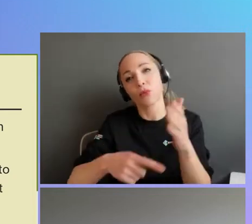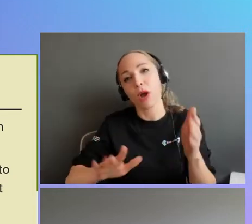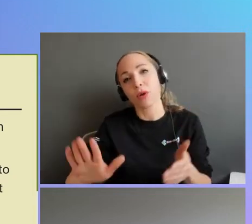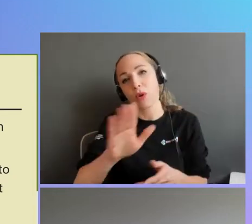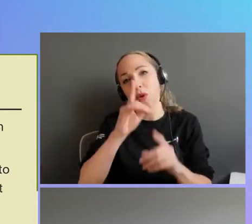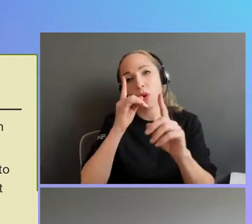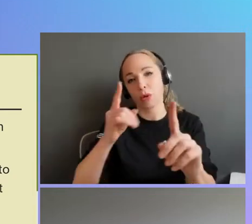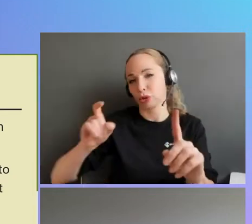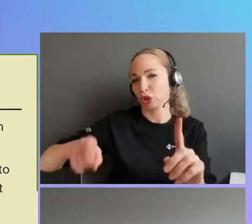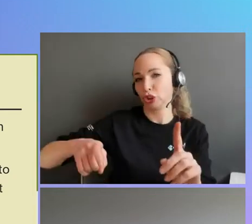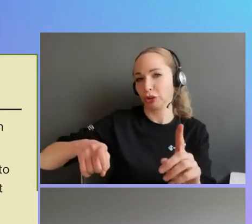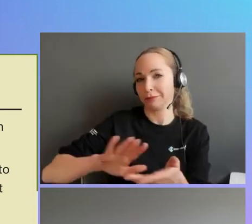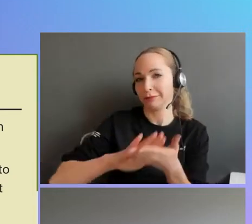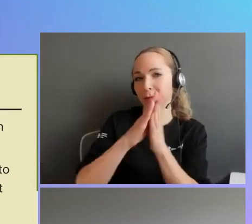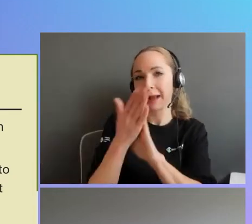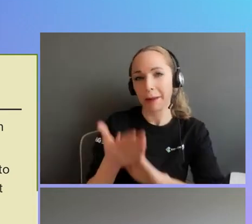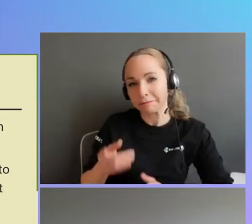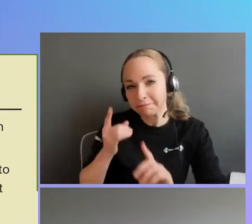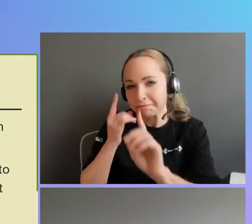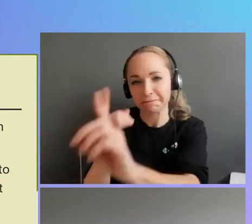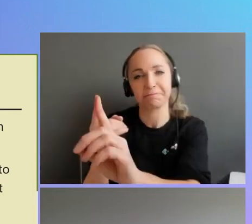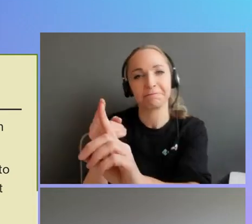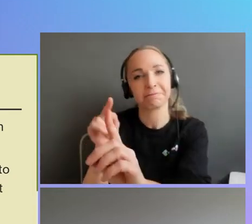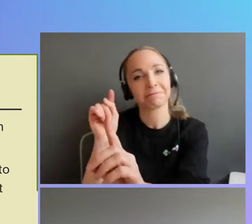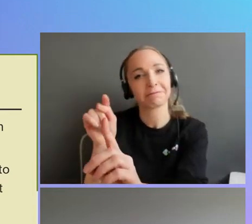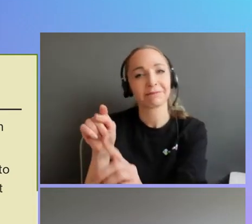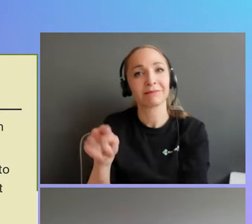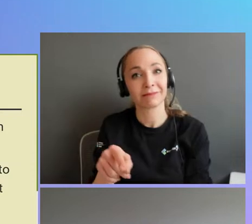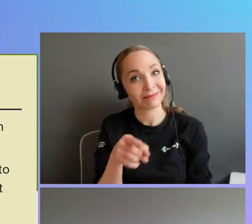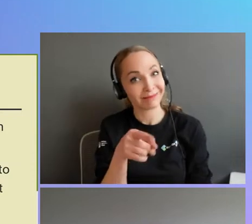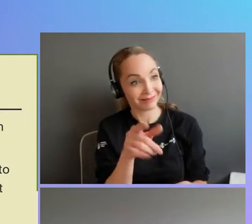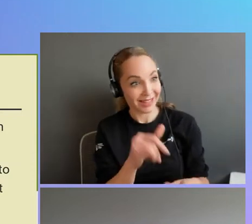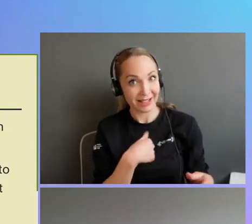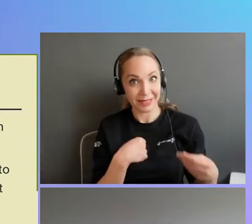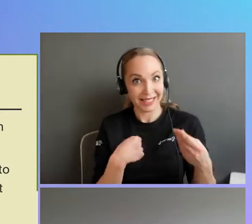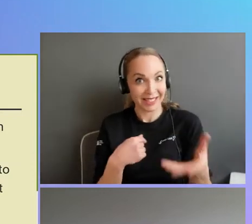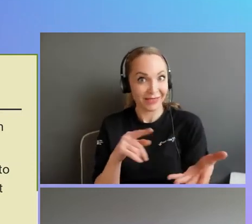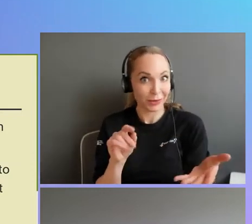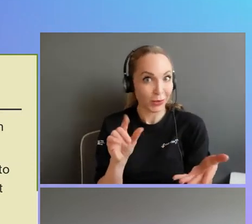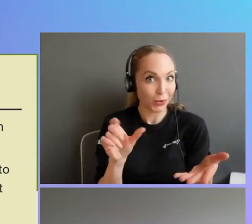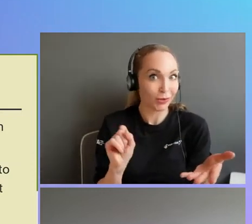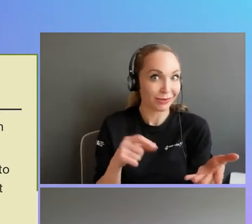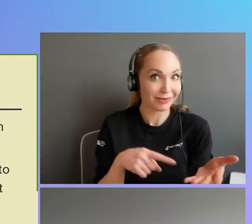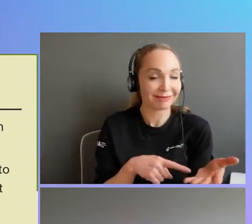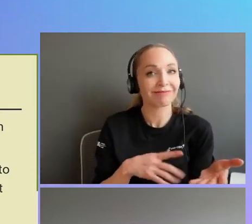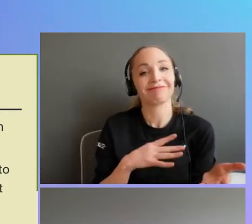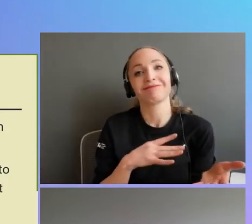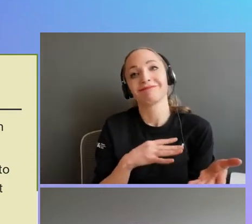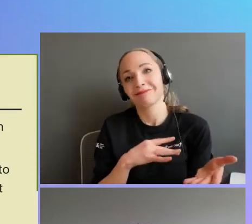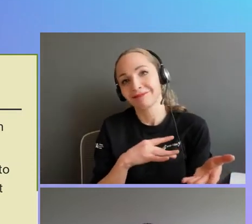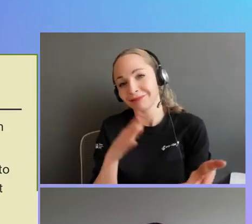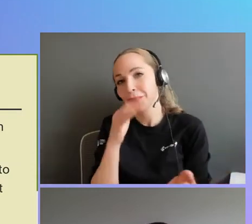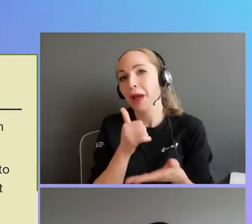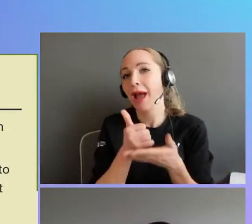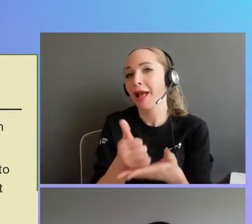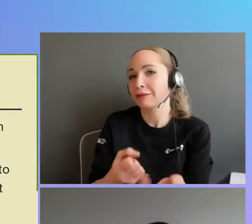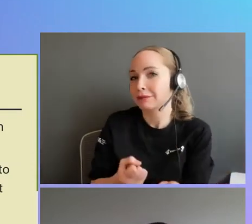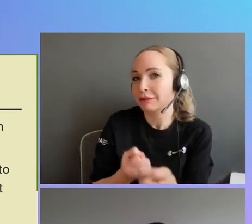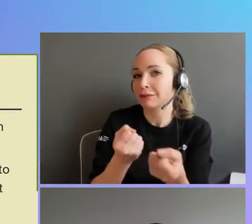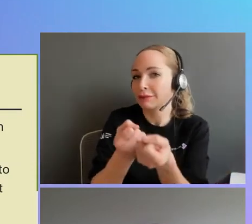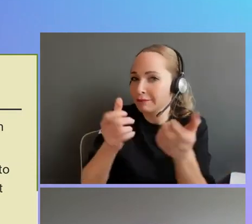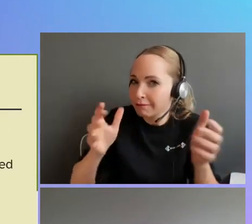With these tools, you help foster that. You help bring it closer to the people working on the elements